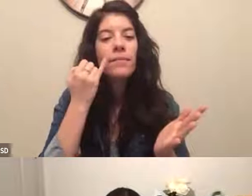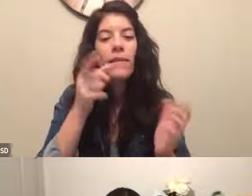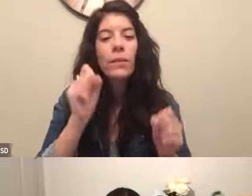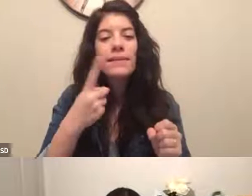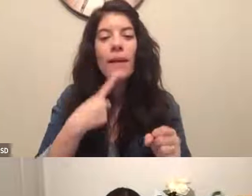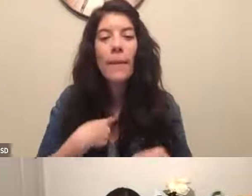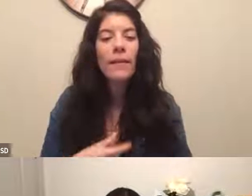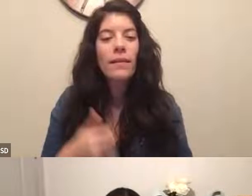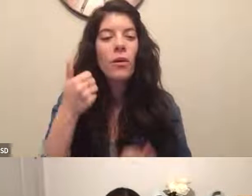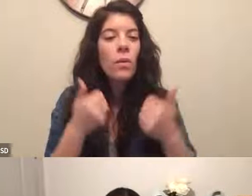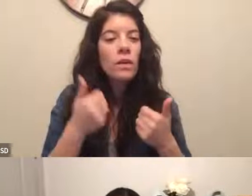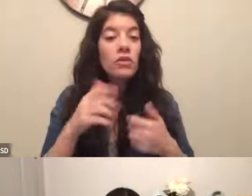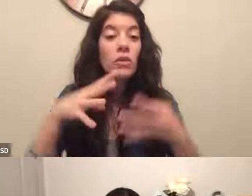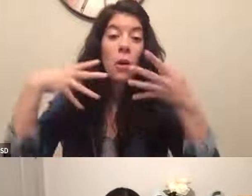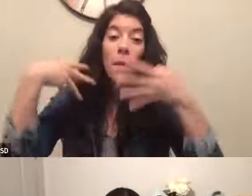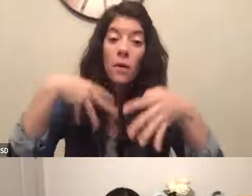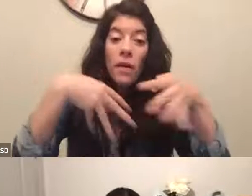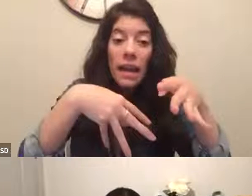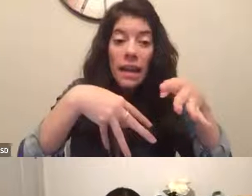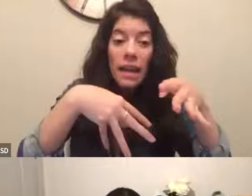What is your favorite